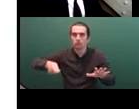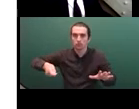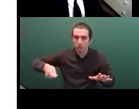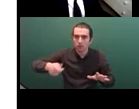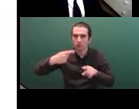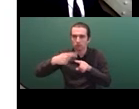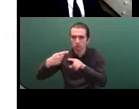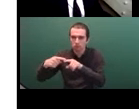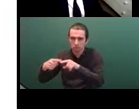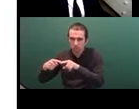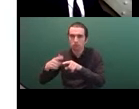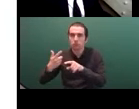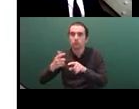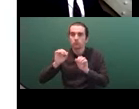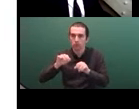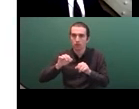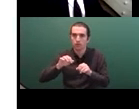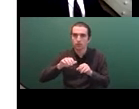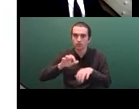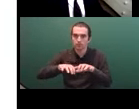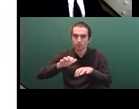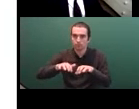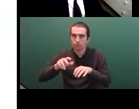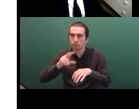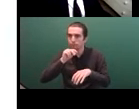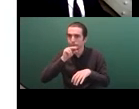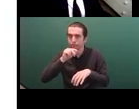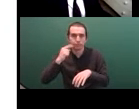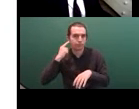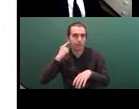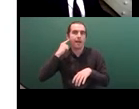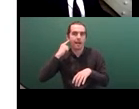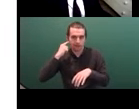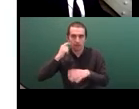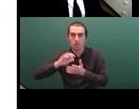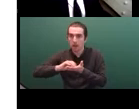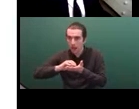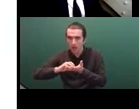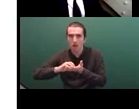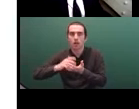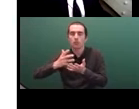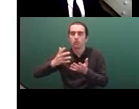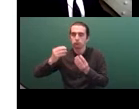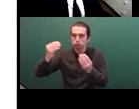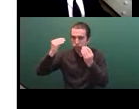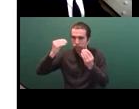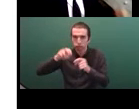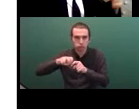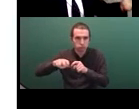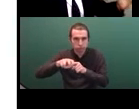interpreters, tactile environment orientation. Deaf and hearing children need sign language, and they